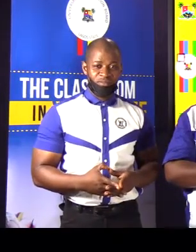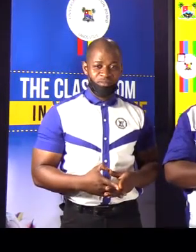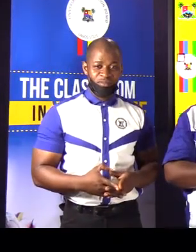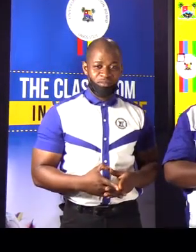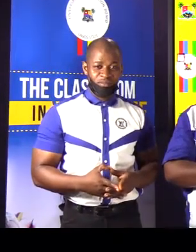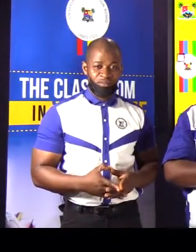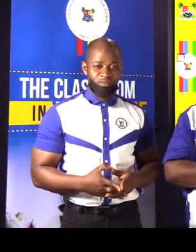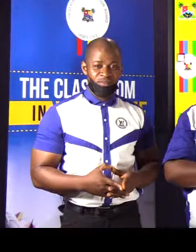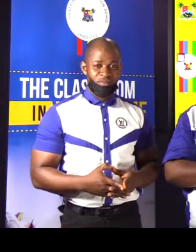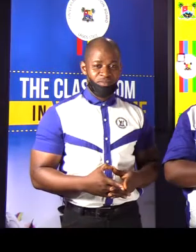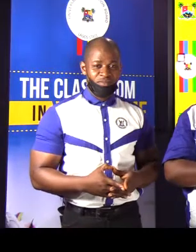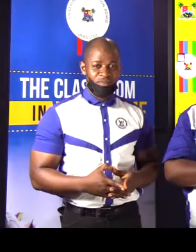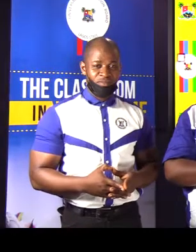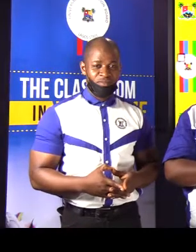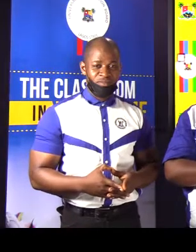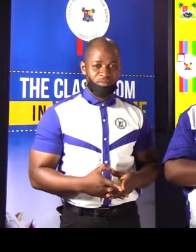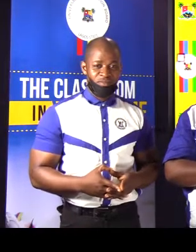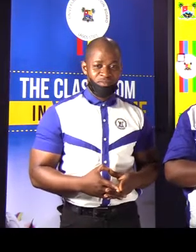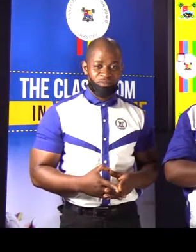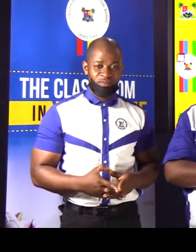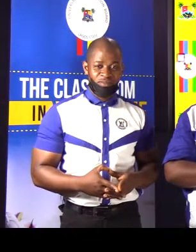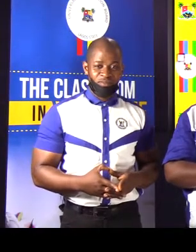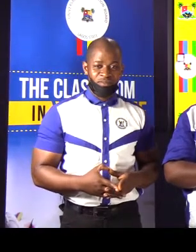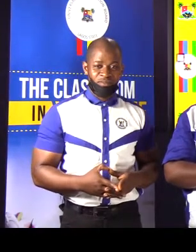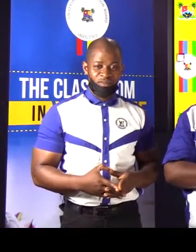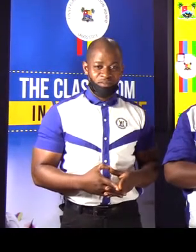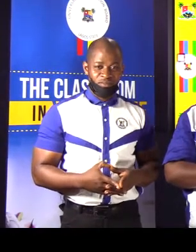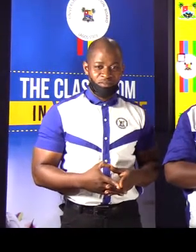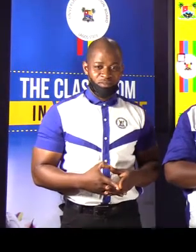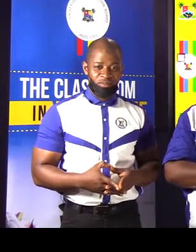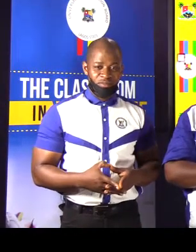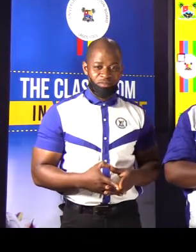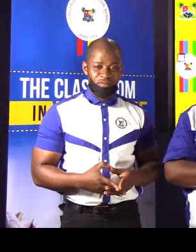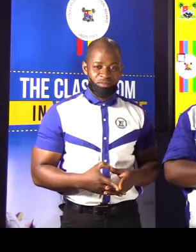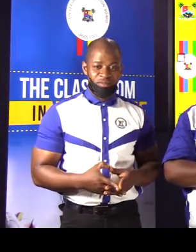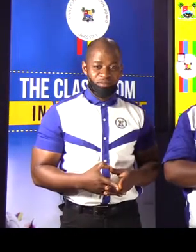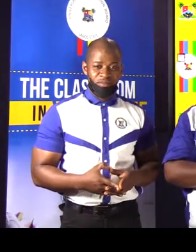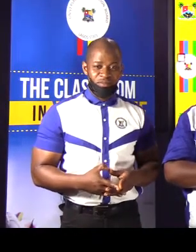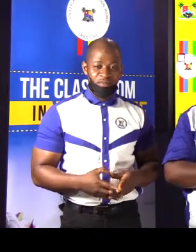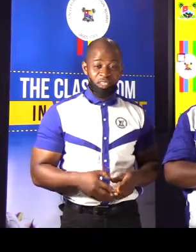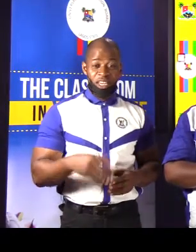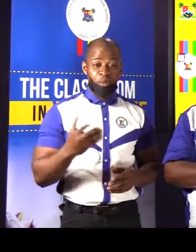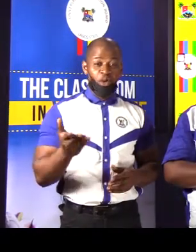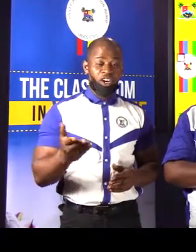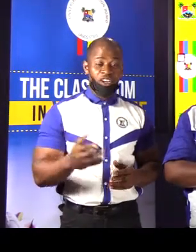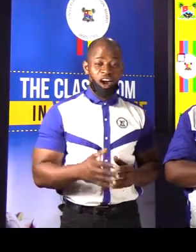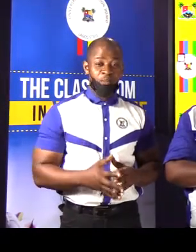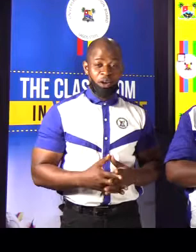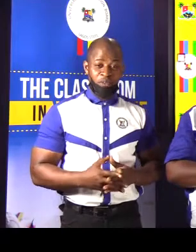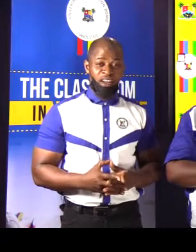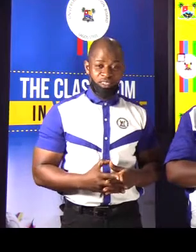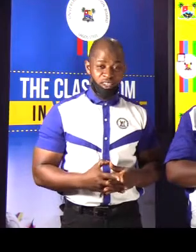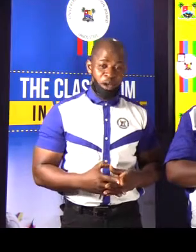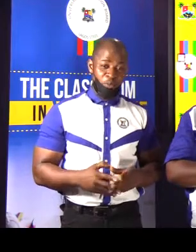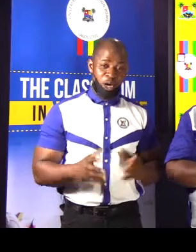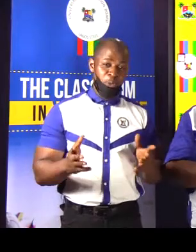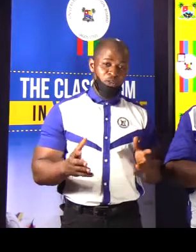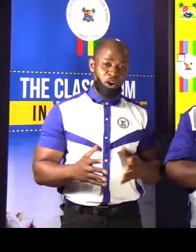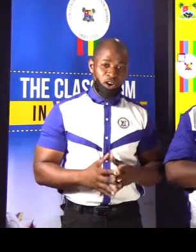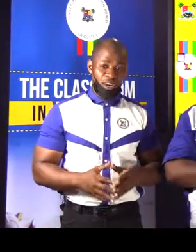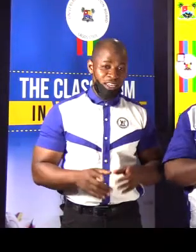in your home, please make sure you do your homework. Wash your hands regularly. keep working hard, my friend.